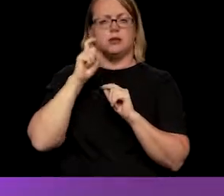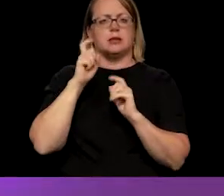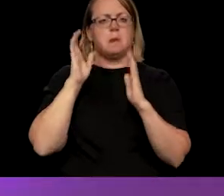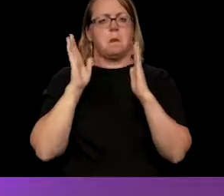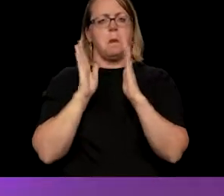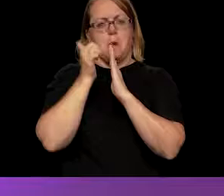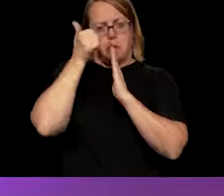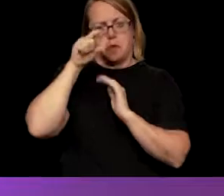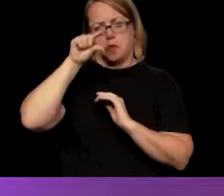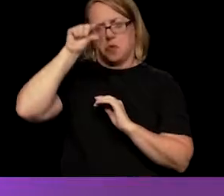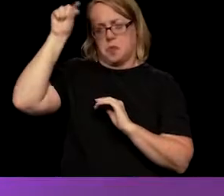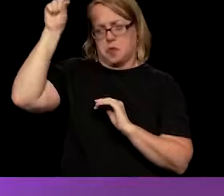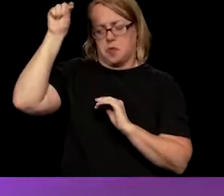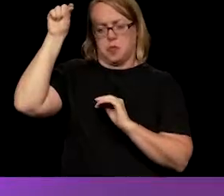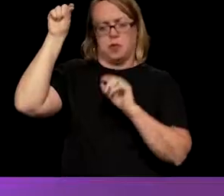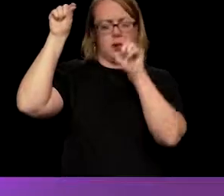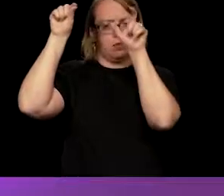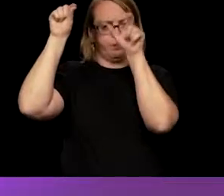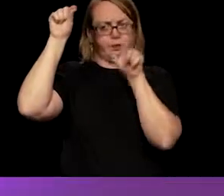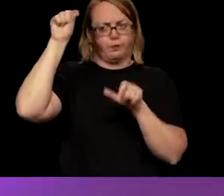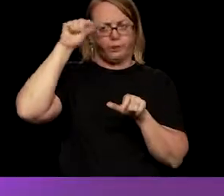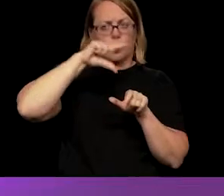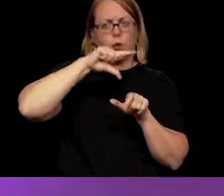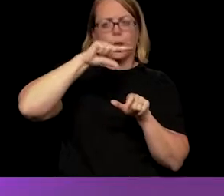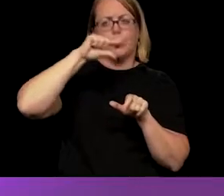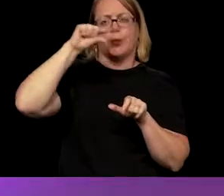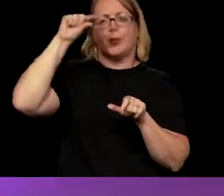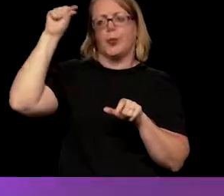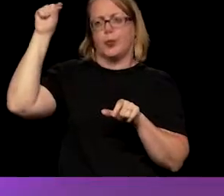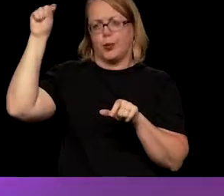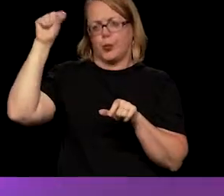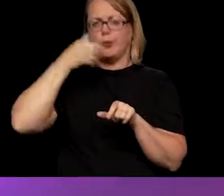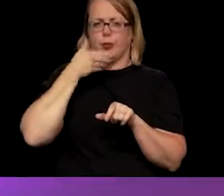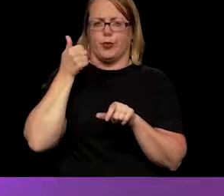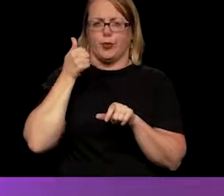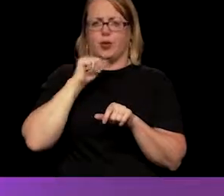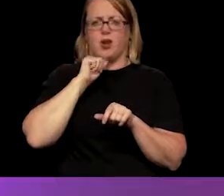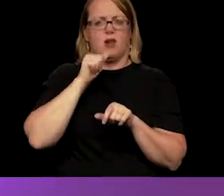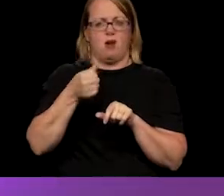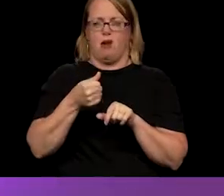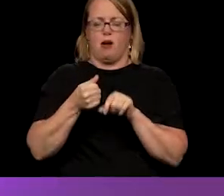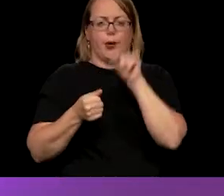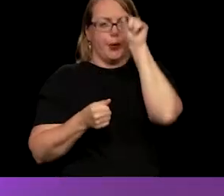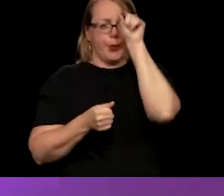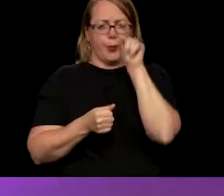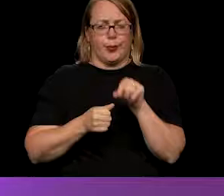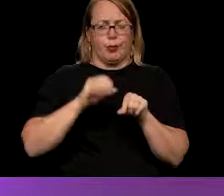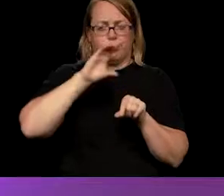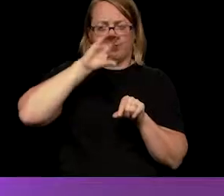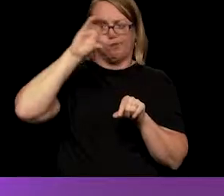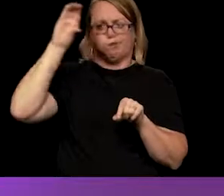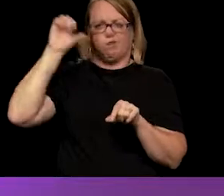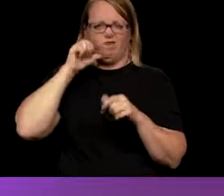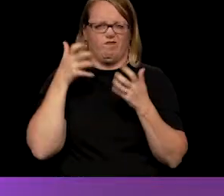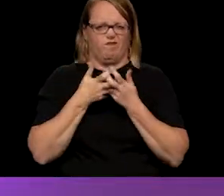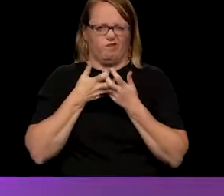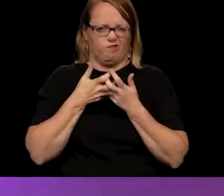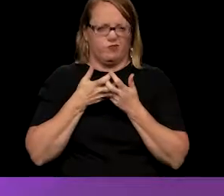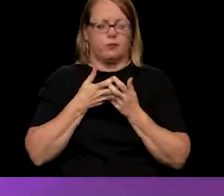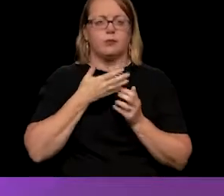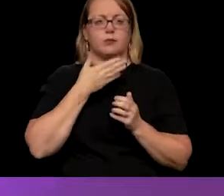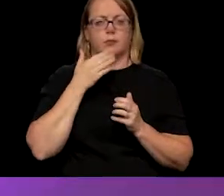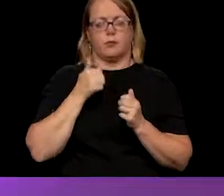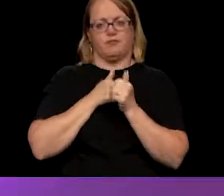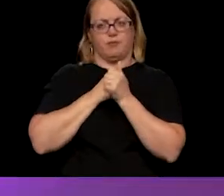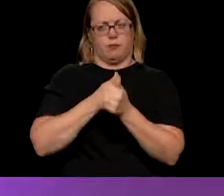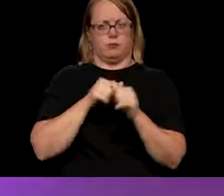this tree is a little bit skinny, so I need to make sure the branch is skinnier than that. I'm going to turn my brush to the